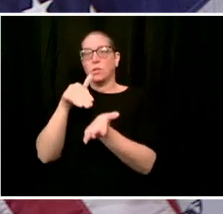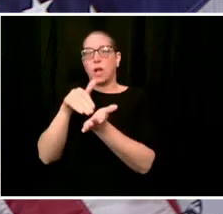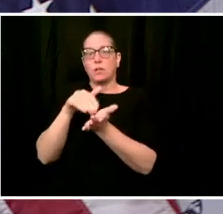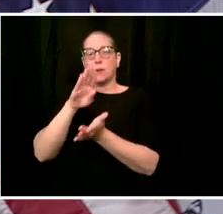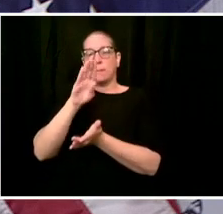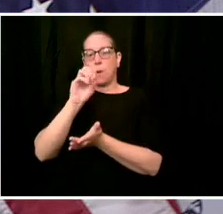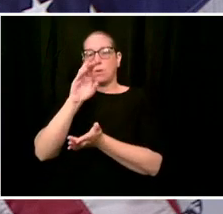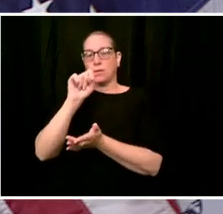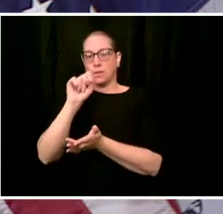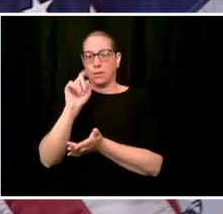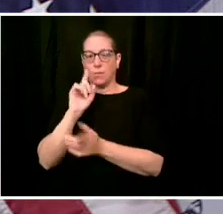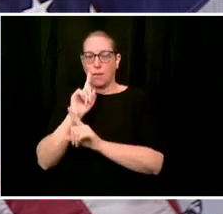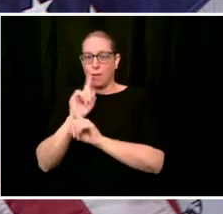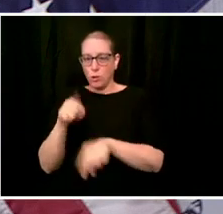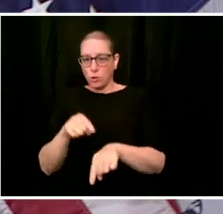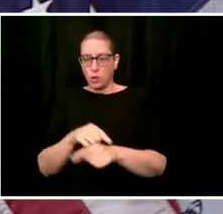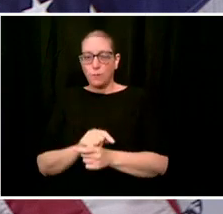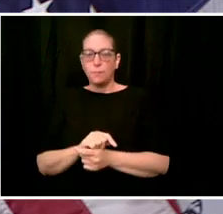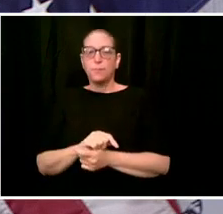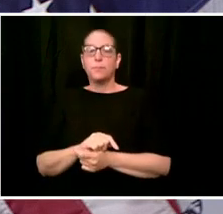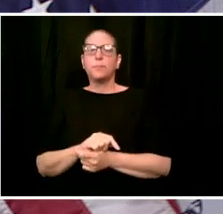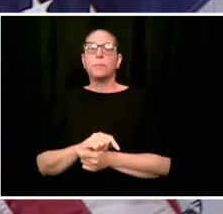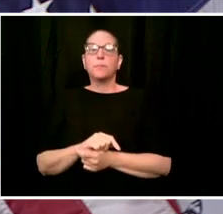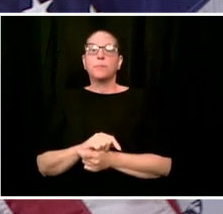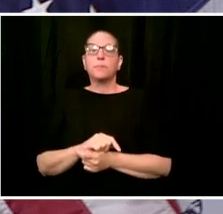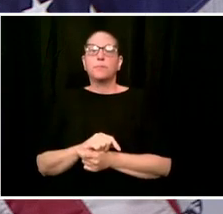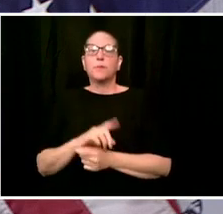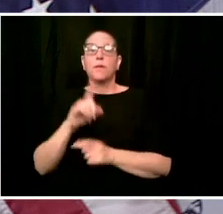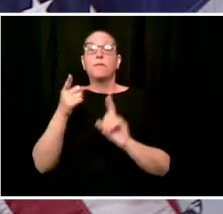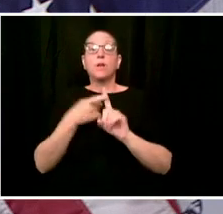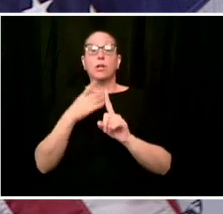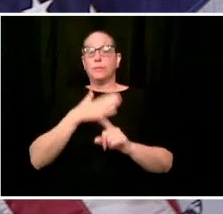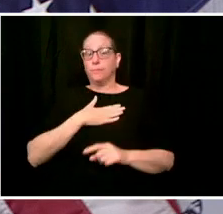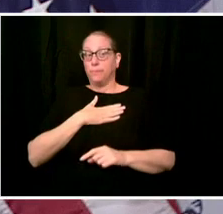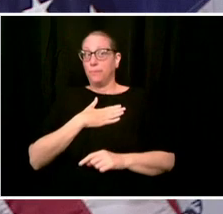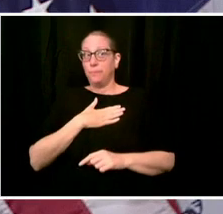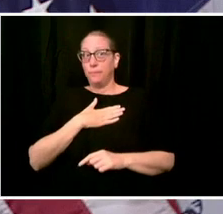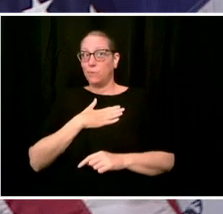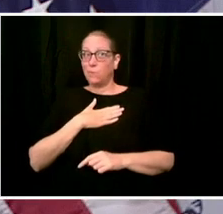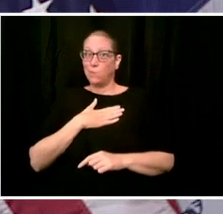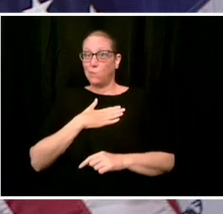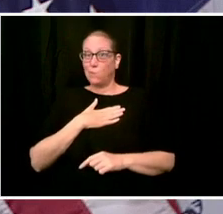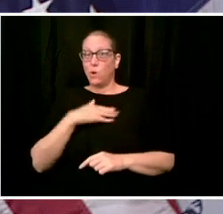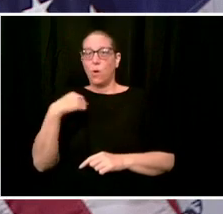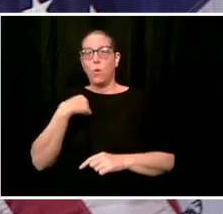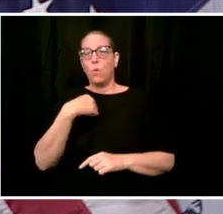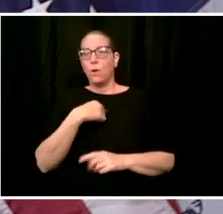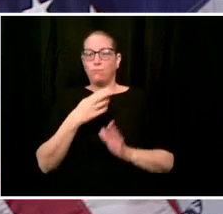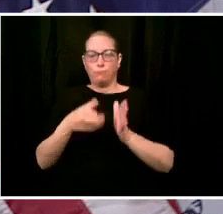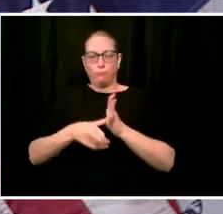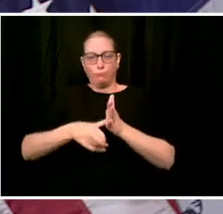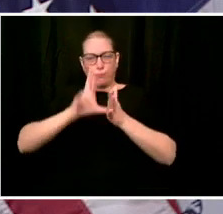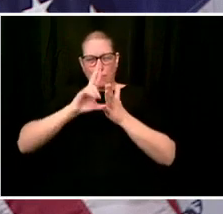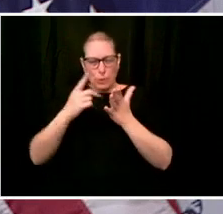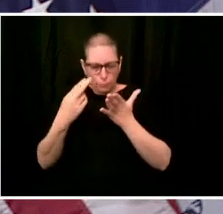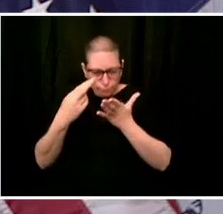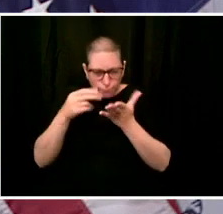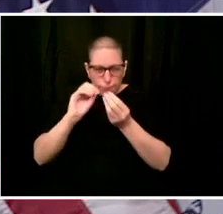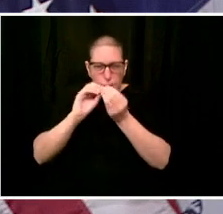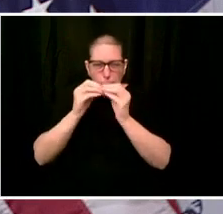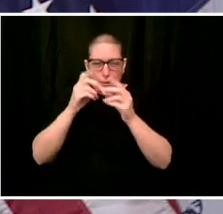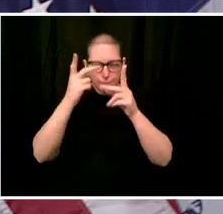The first point is we're looking at any and all options. And we're certainly going to work,